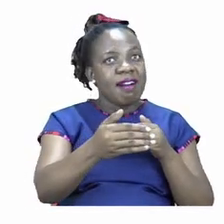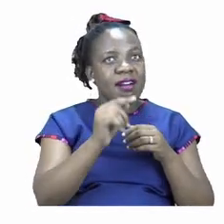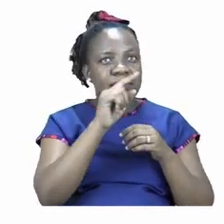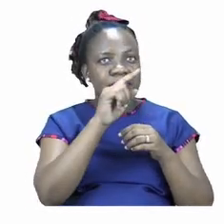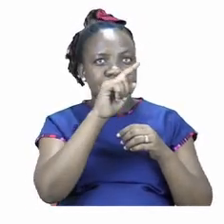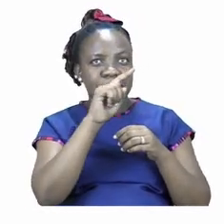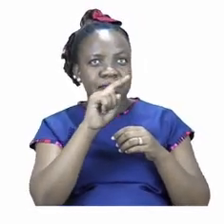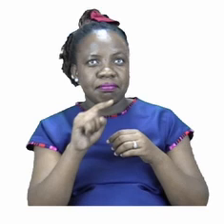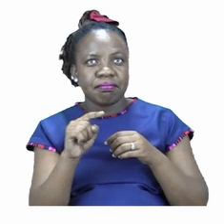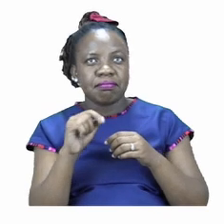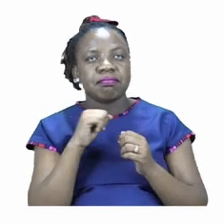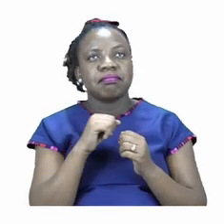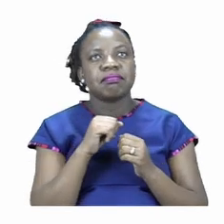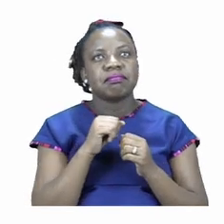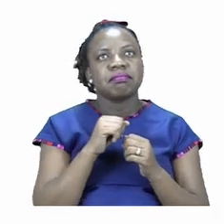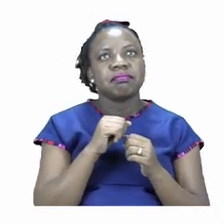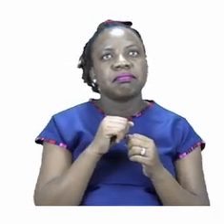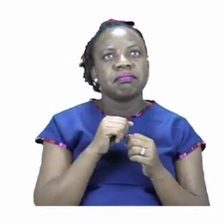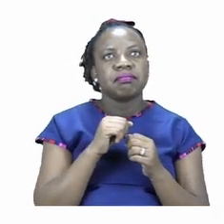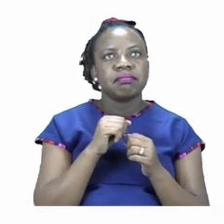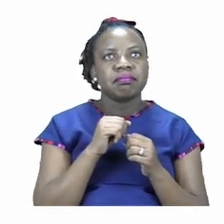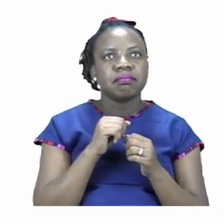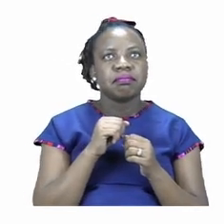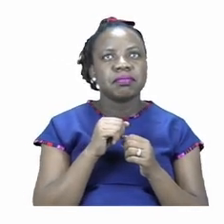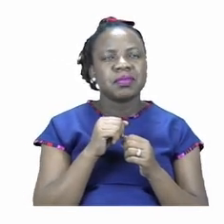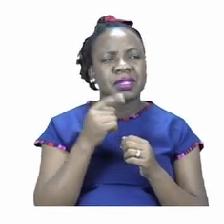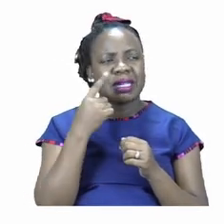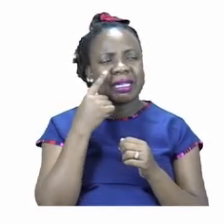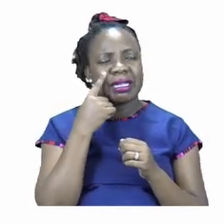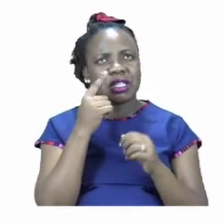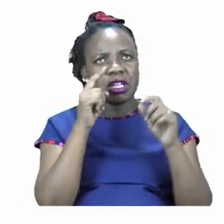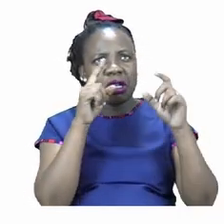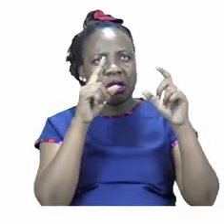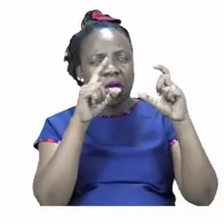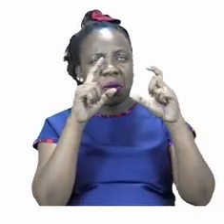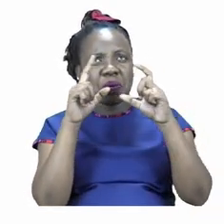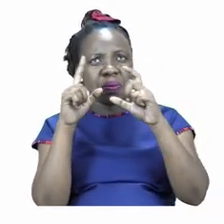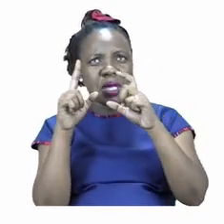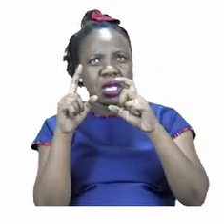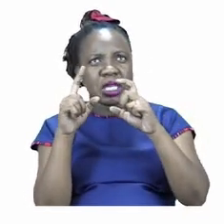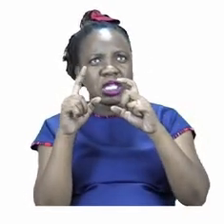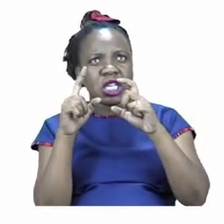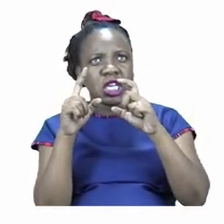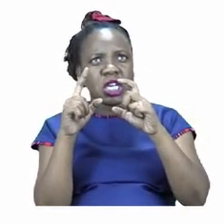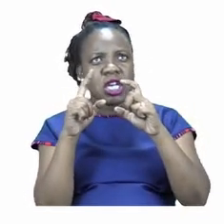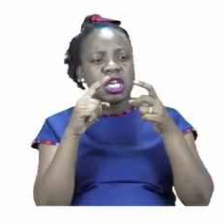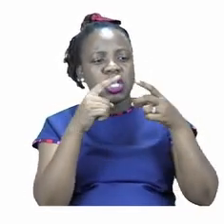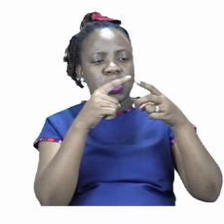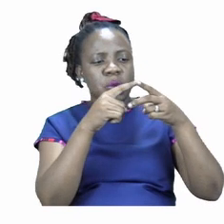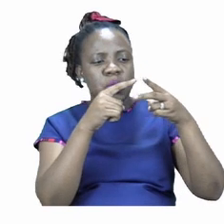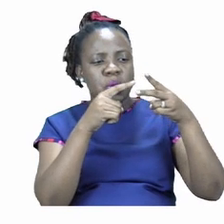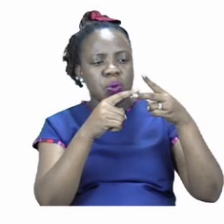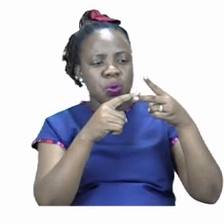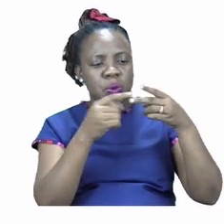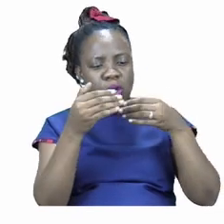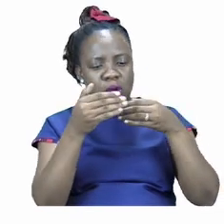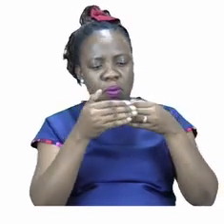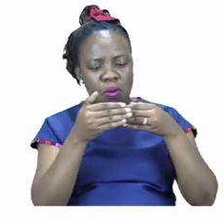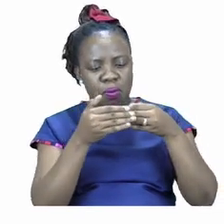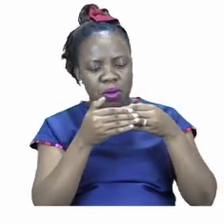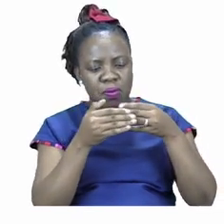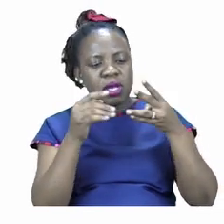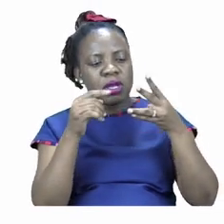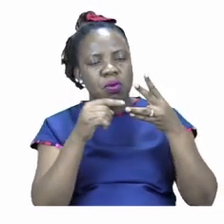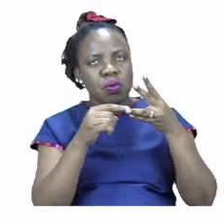a good look at the boy and read it again if you're not sure. And then after that, you can complete the exercise by doing the last